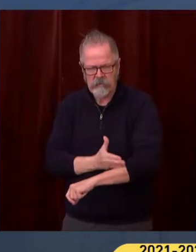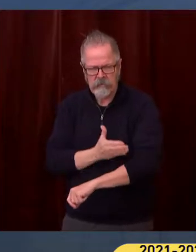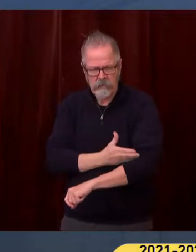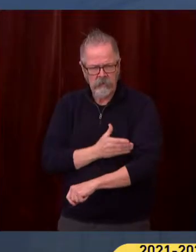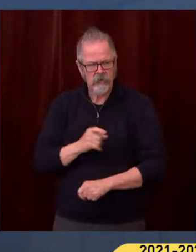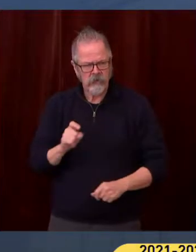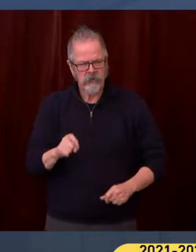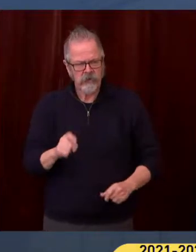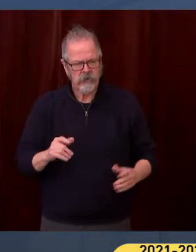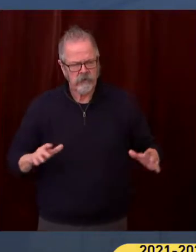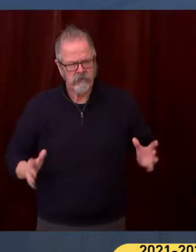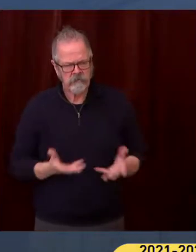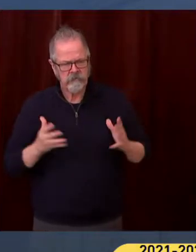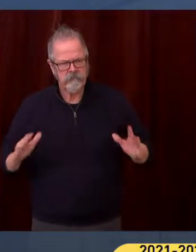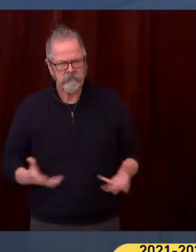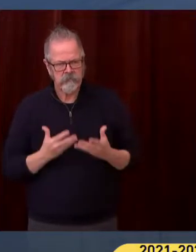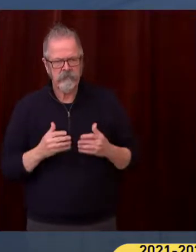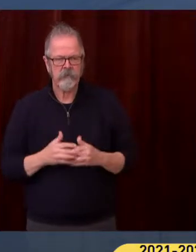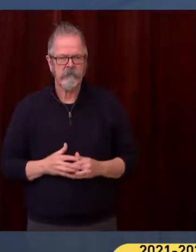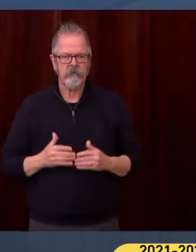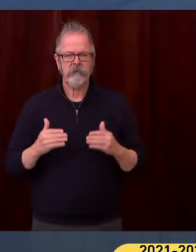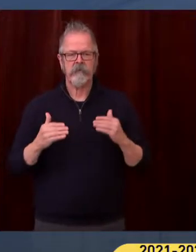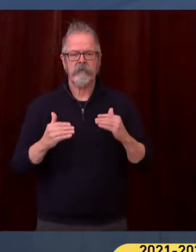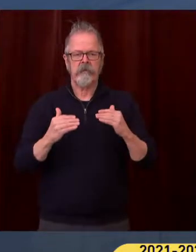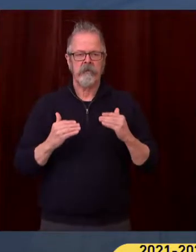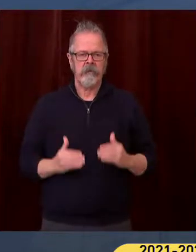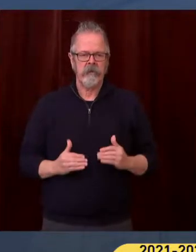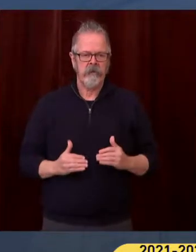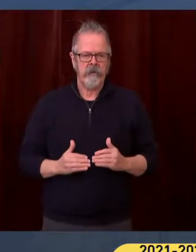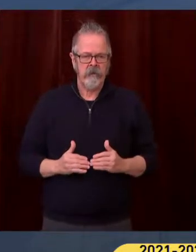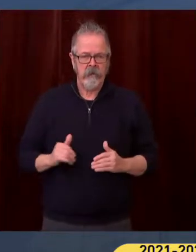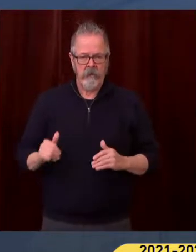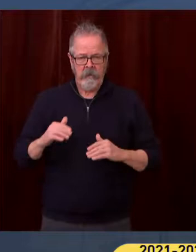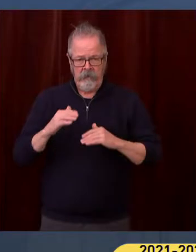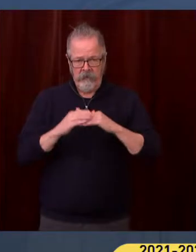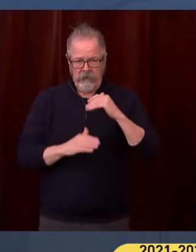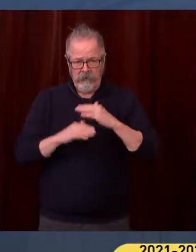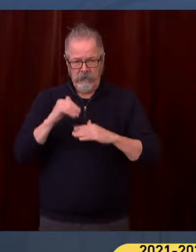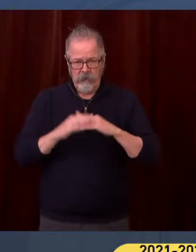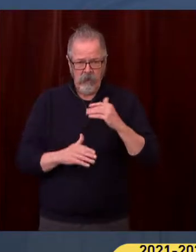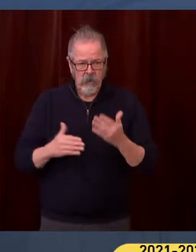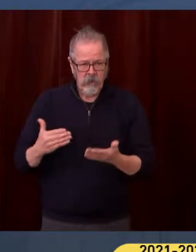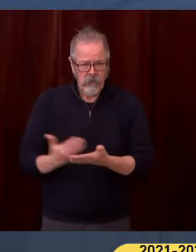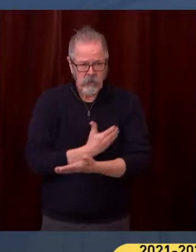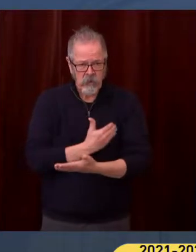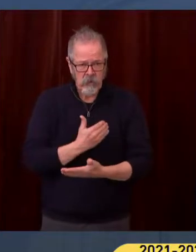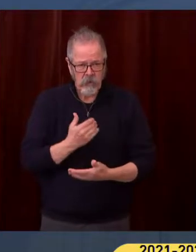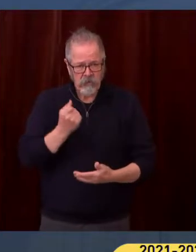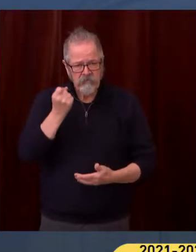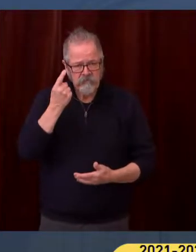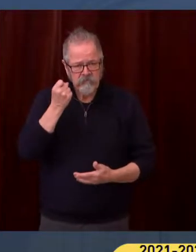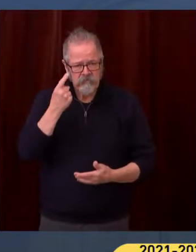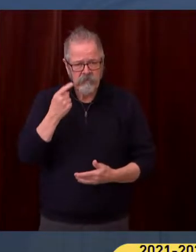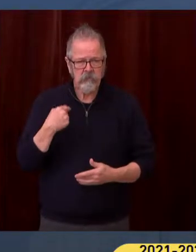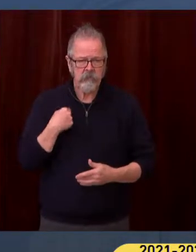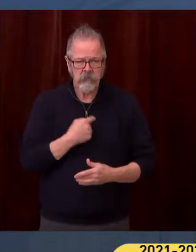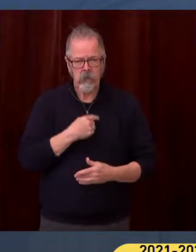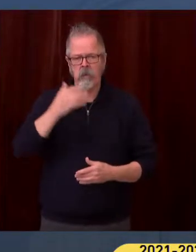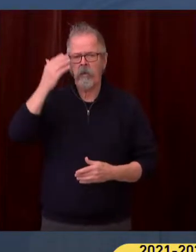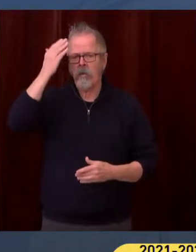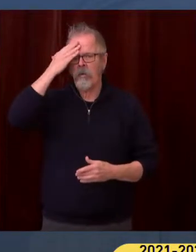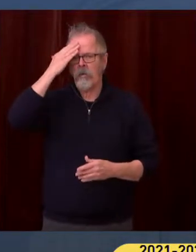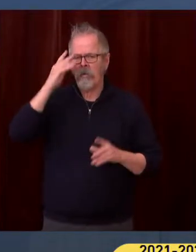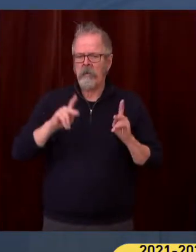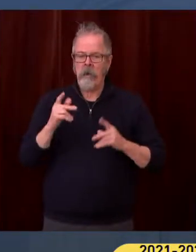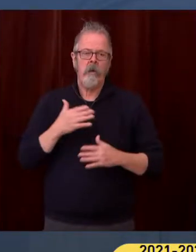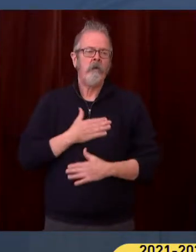2050. By the way, this would not eliminate range-top natural gas. We know people enjoy that and that would be allowed